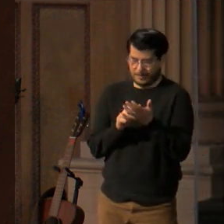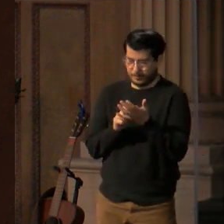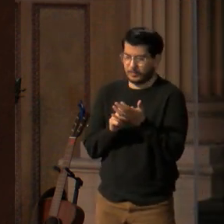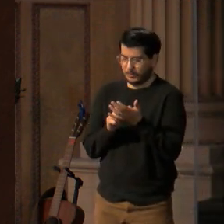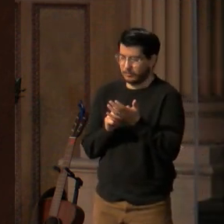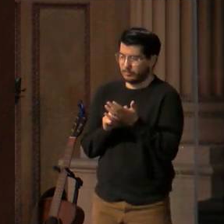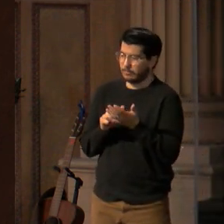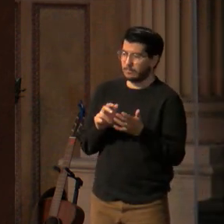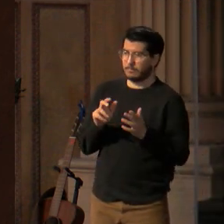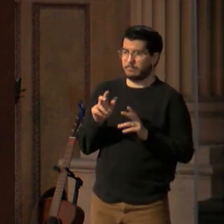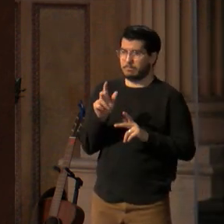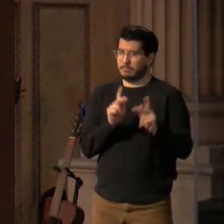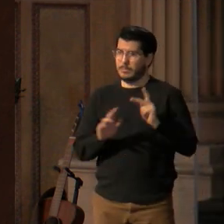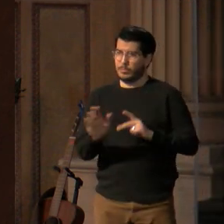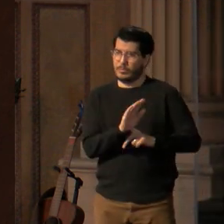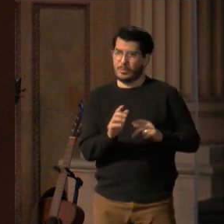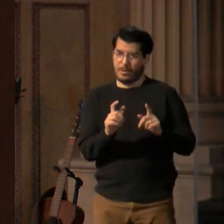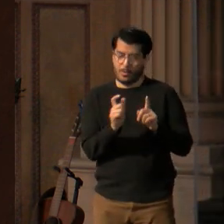to be judged.